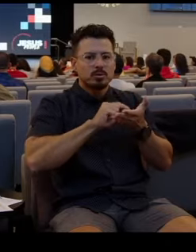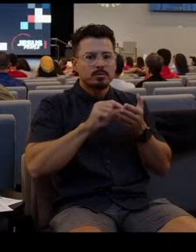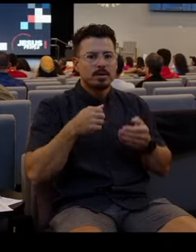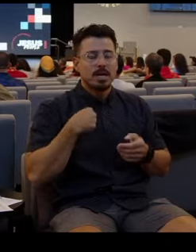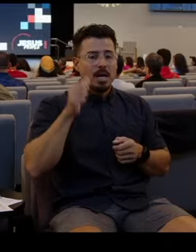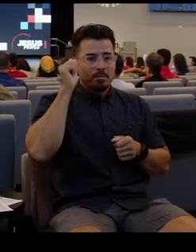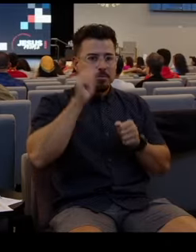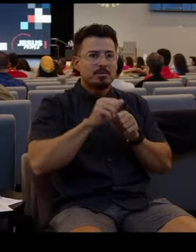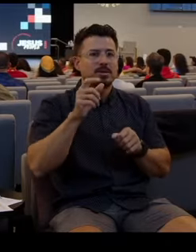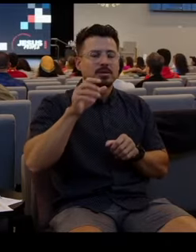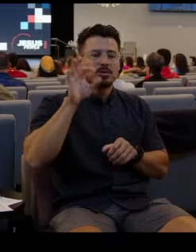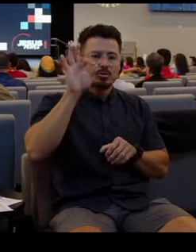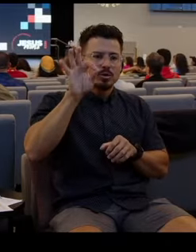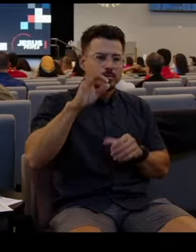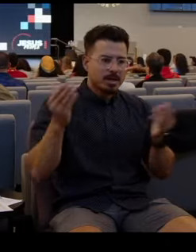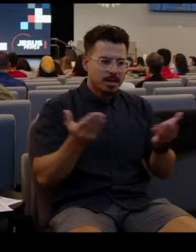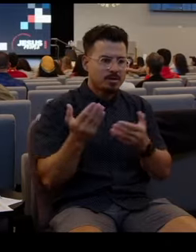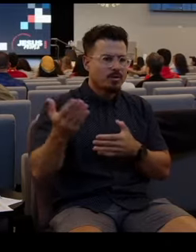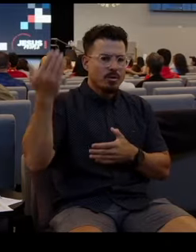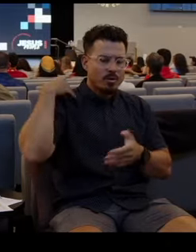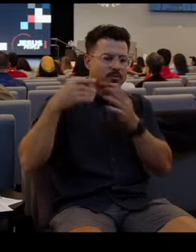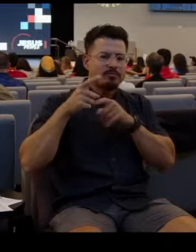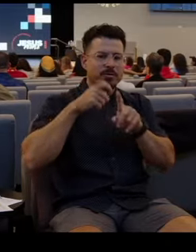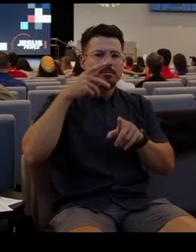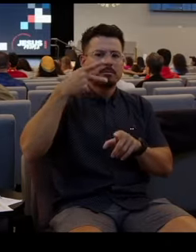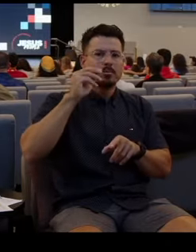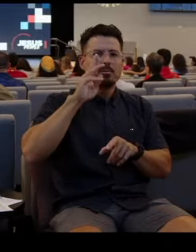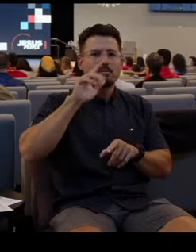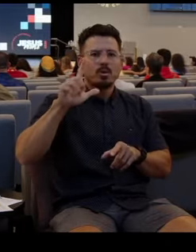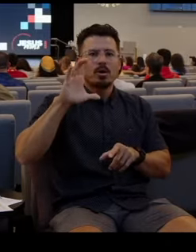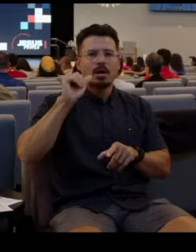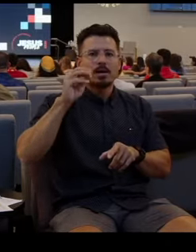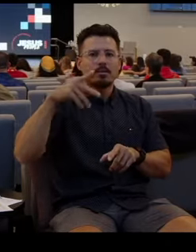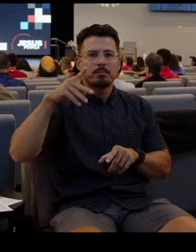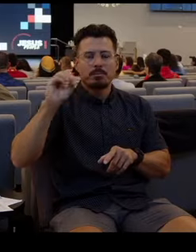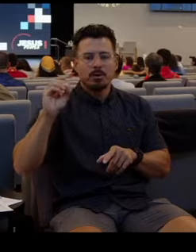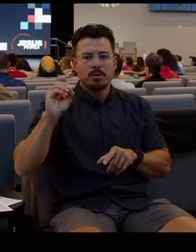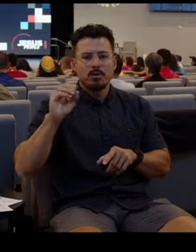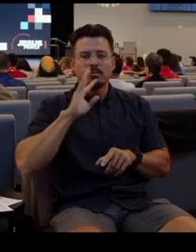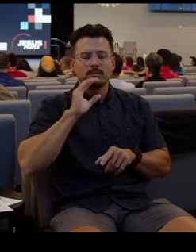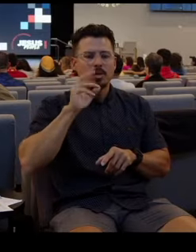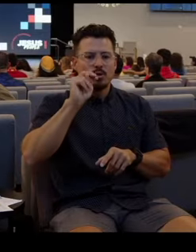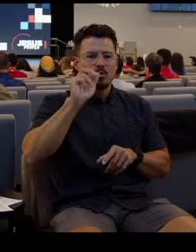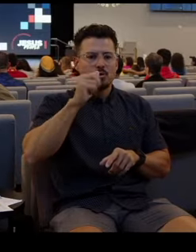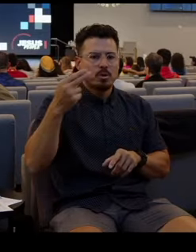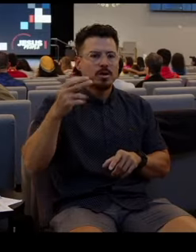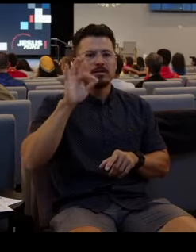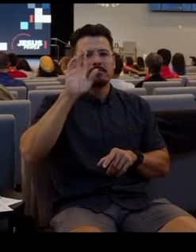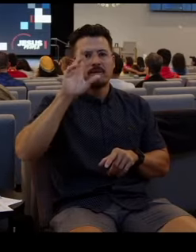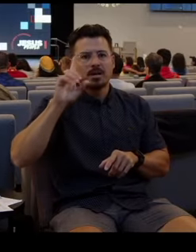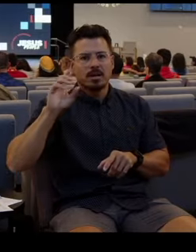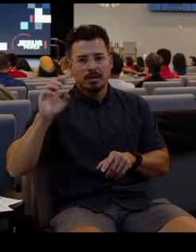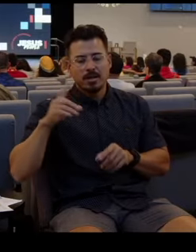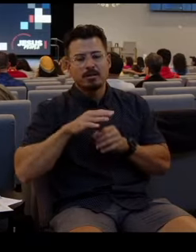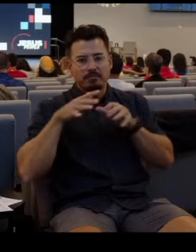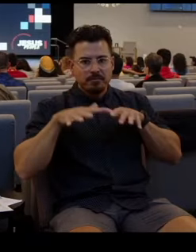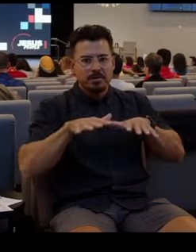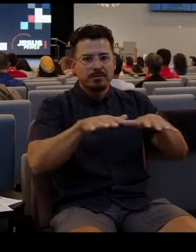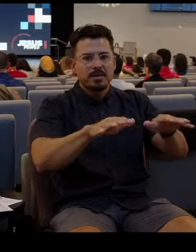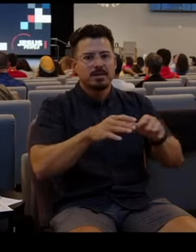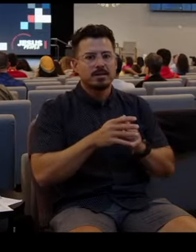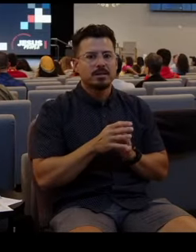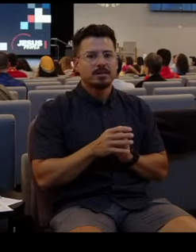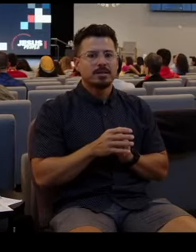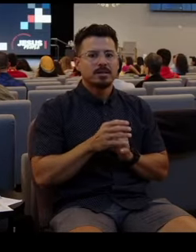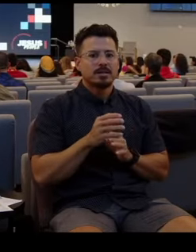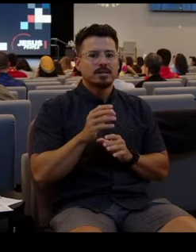this day from Paul Campbell. He was preaching on Noah's flood, the judgment, and he had a refrain in there that never left me. It was,